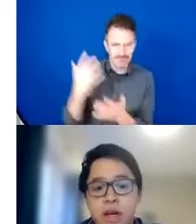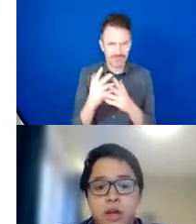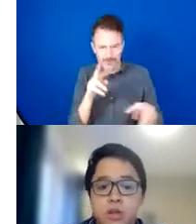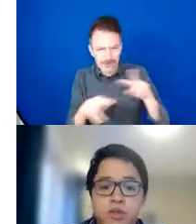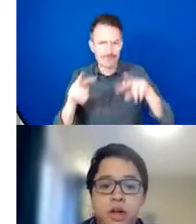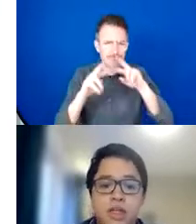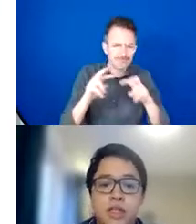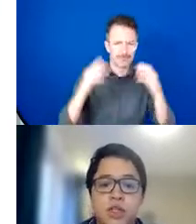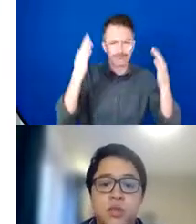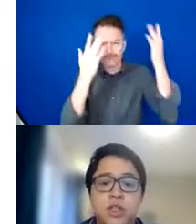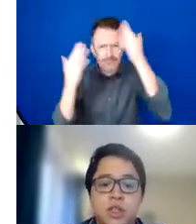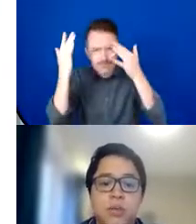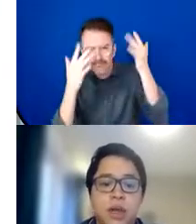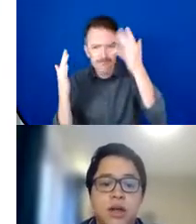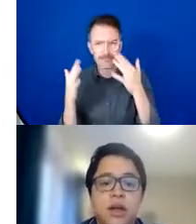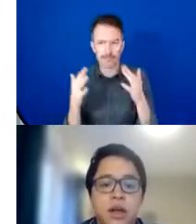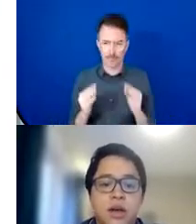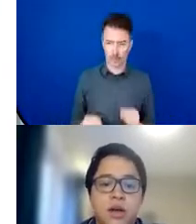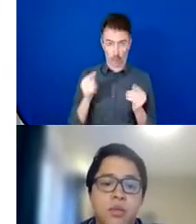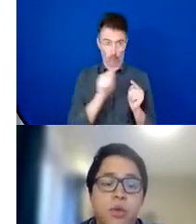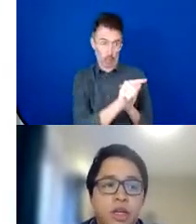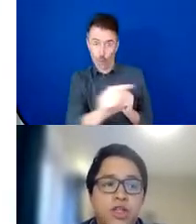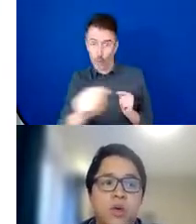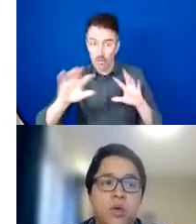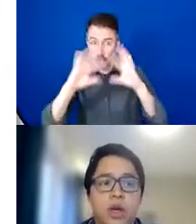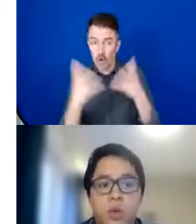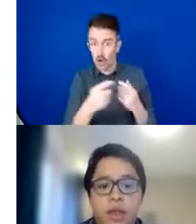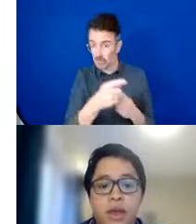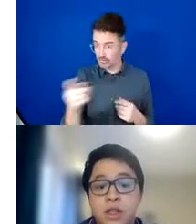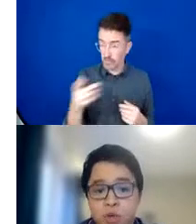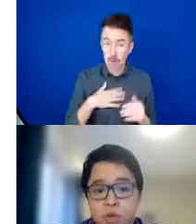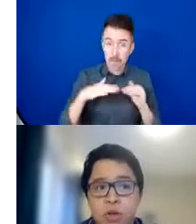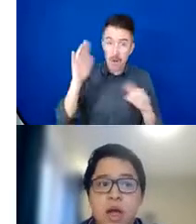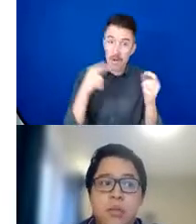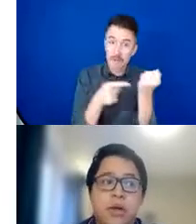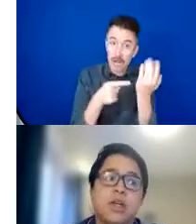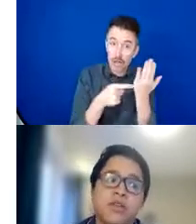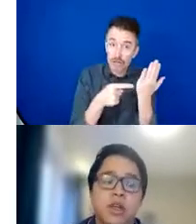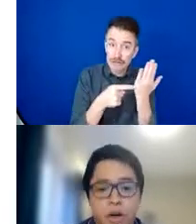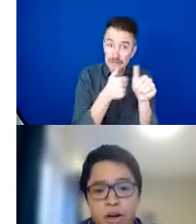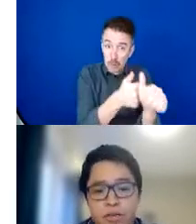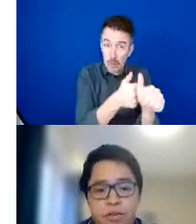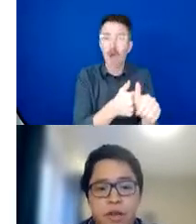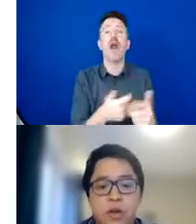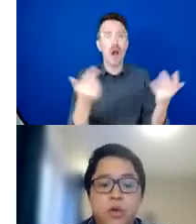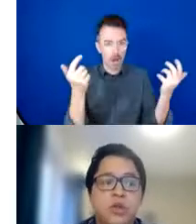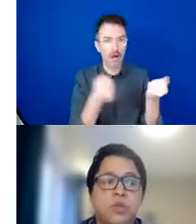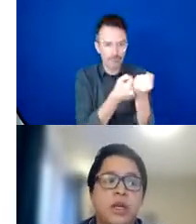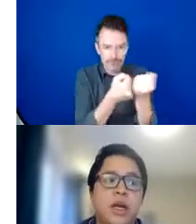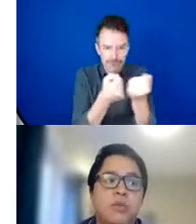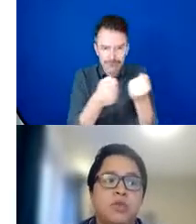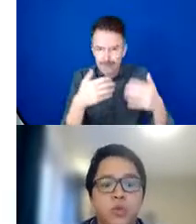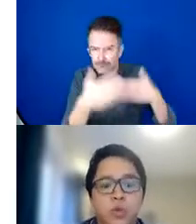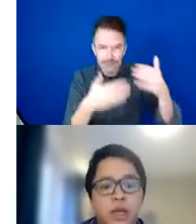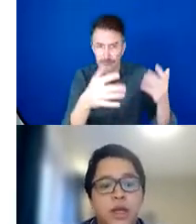with youth-led and youth-driven organizations, which is the main population that we're working with, is crucial, but it's often not enough. And in order to